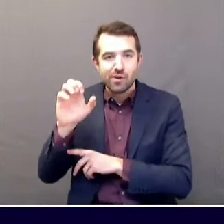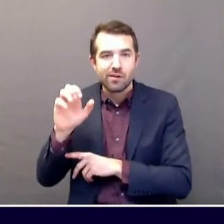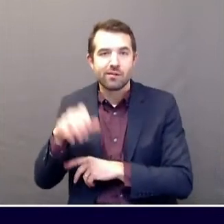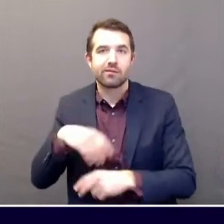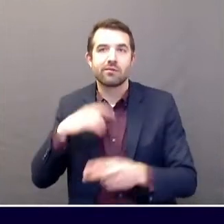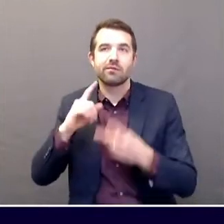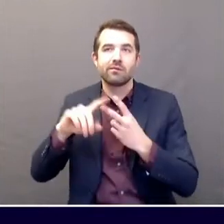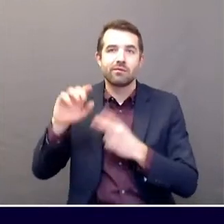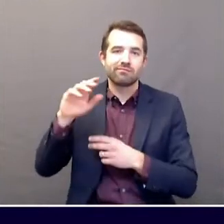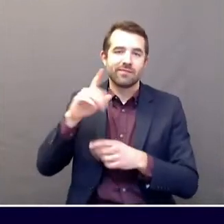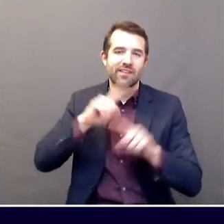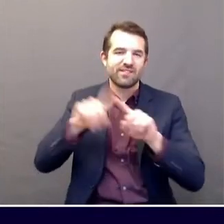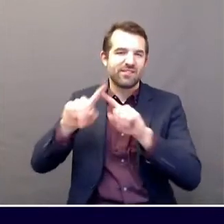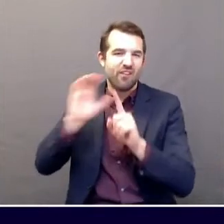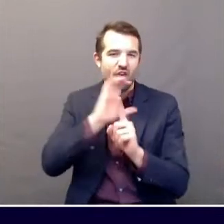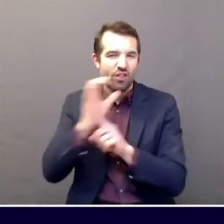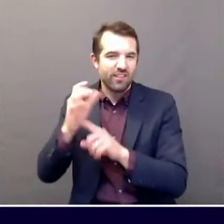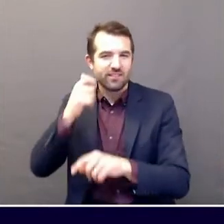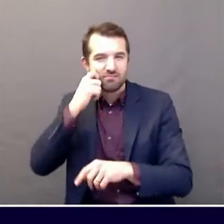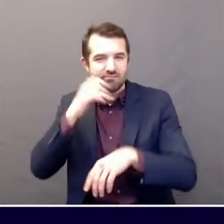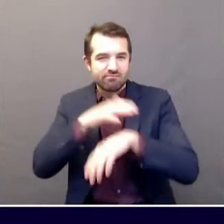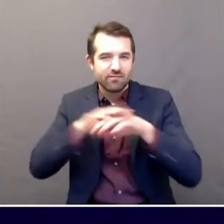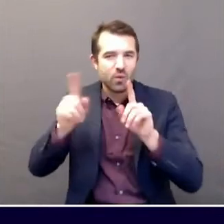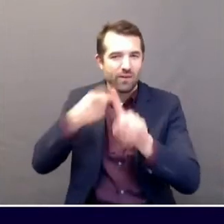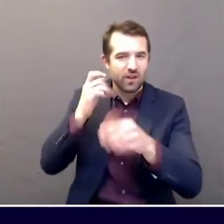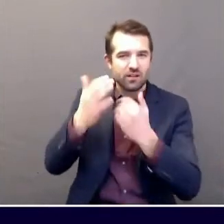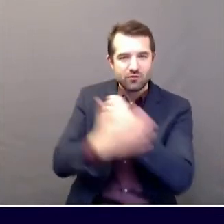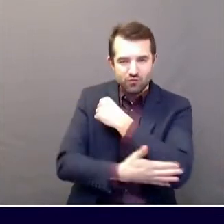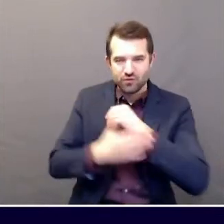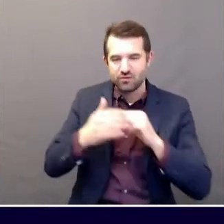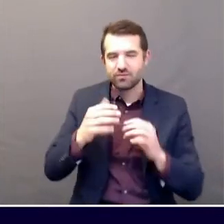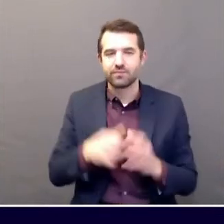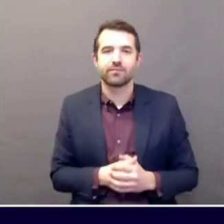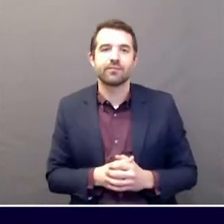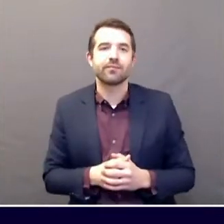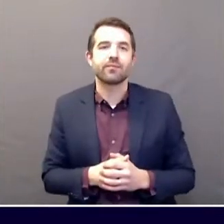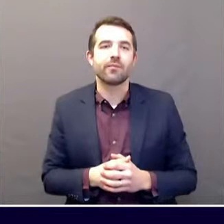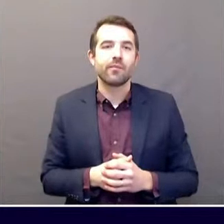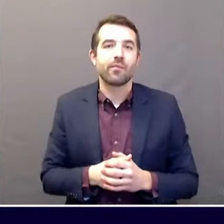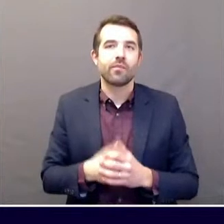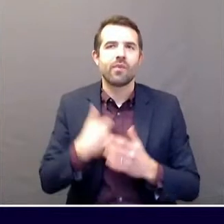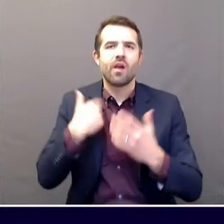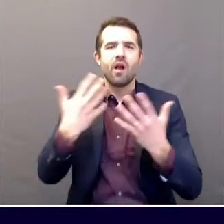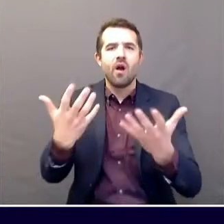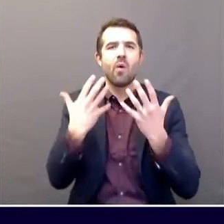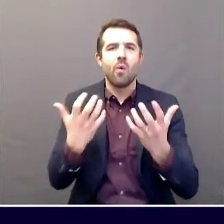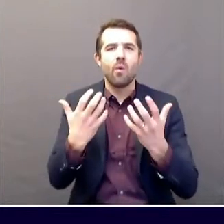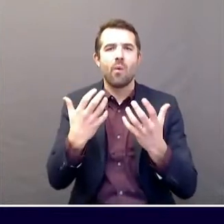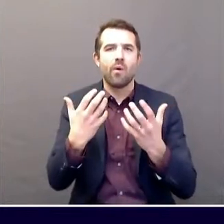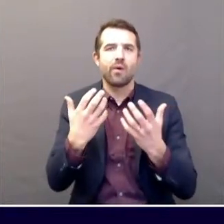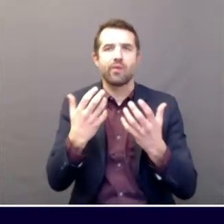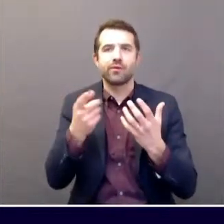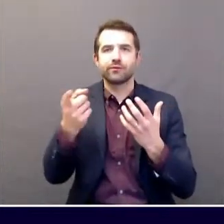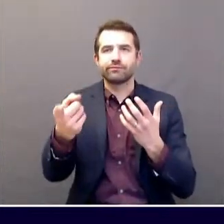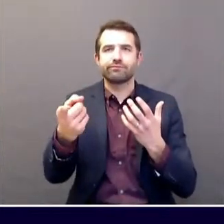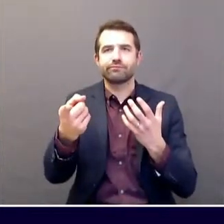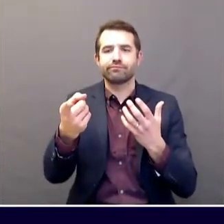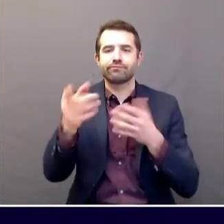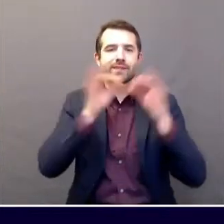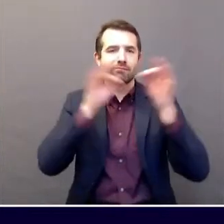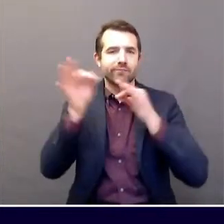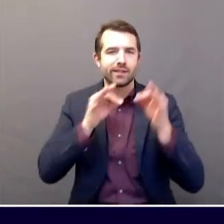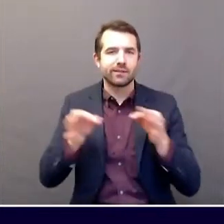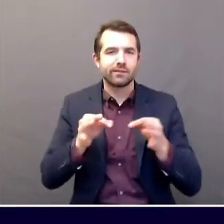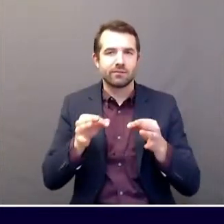if underserved communities are getting access to the vaccine. Could you talk a bit about how much of a priority this is for the state and what can be done